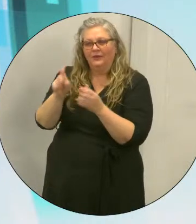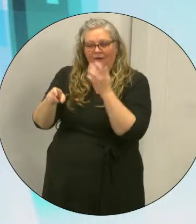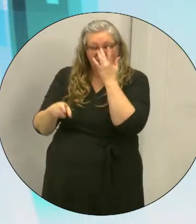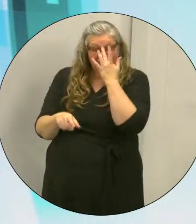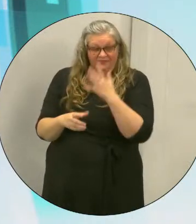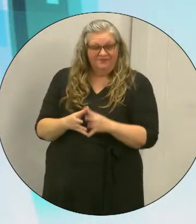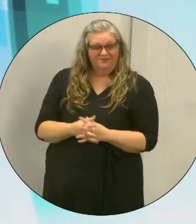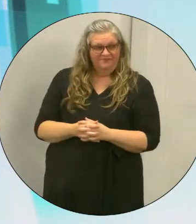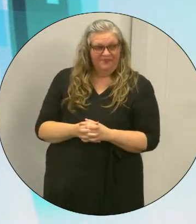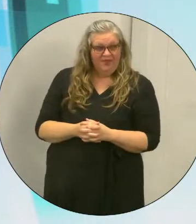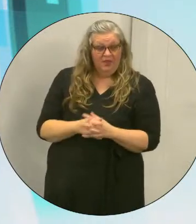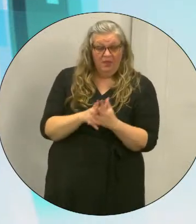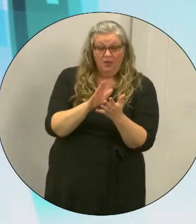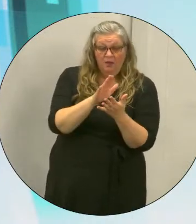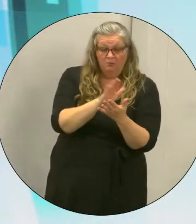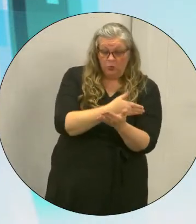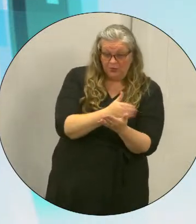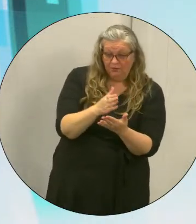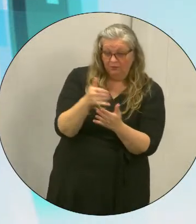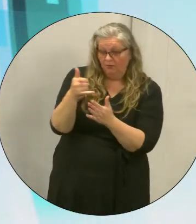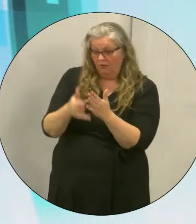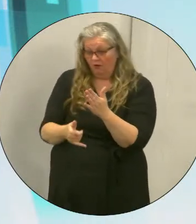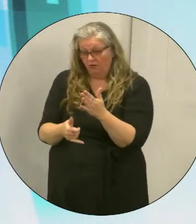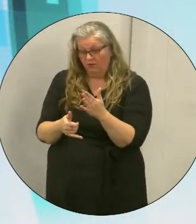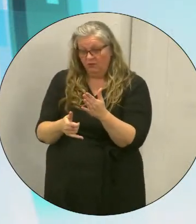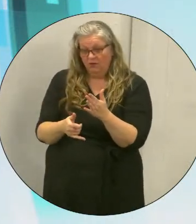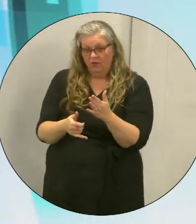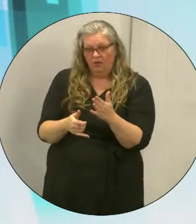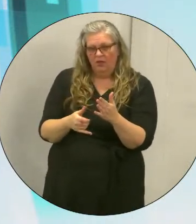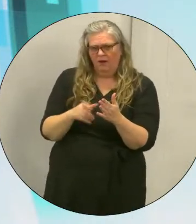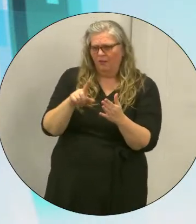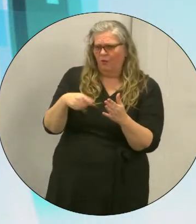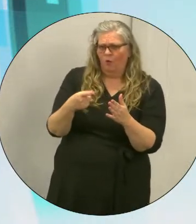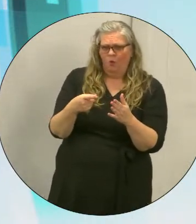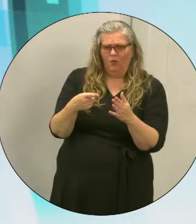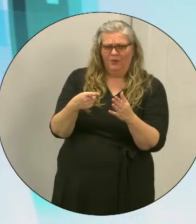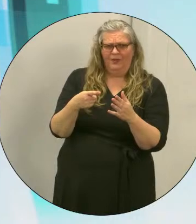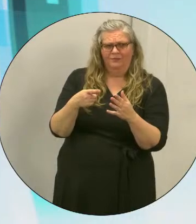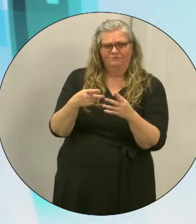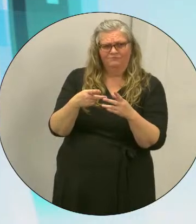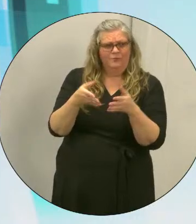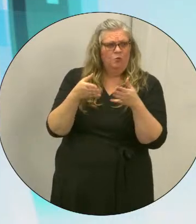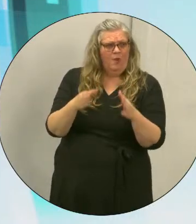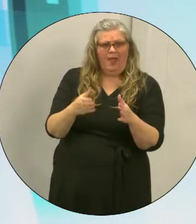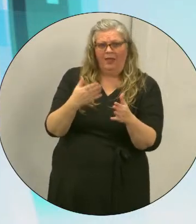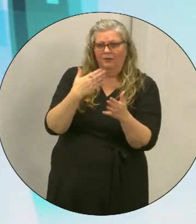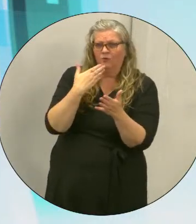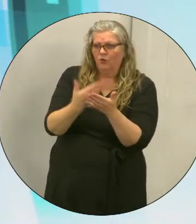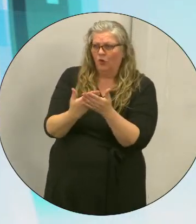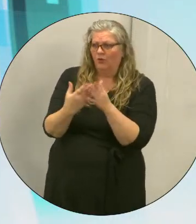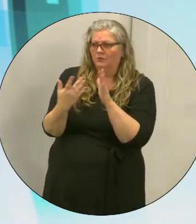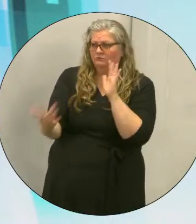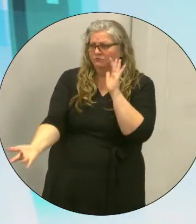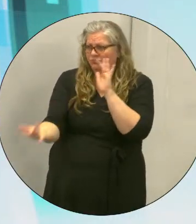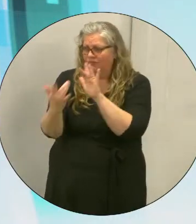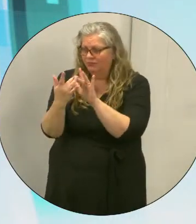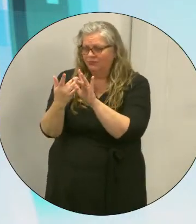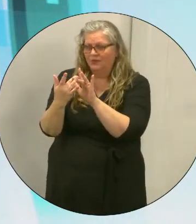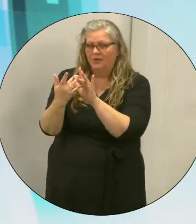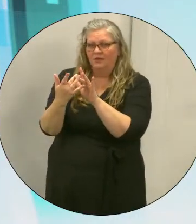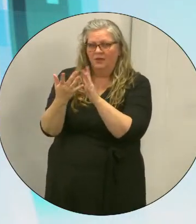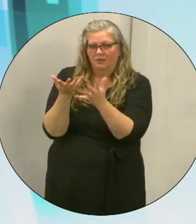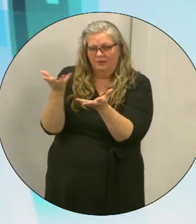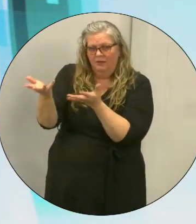music and art are one of the only sources of goodwill that we really have with the community, and it would be a grave